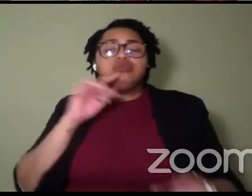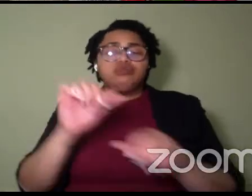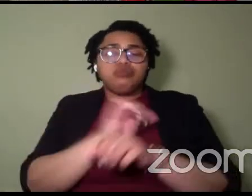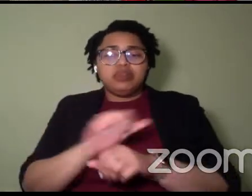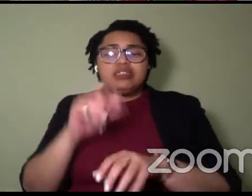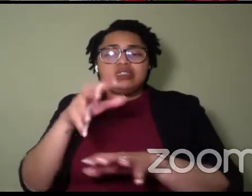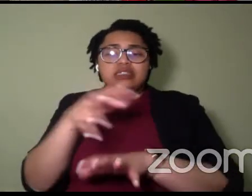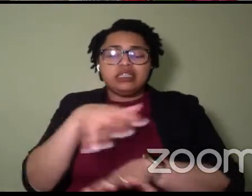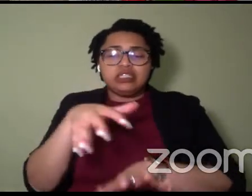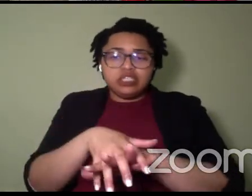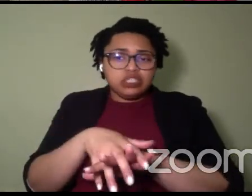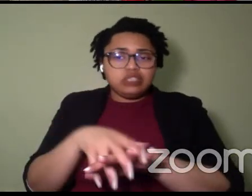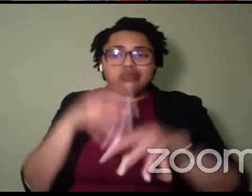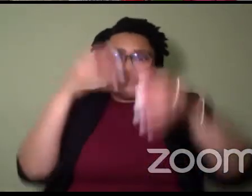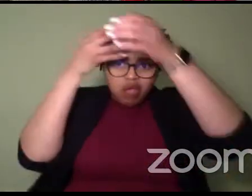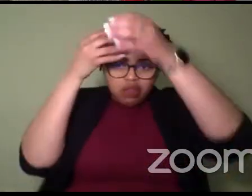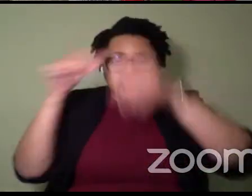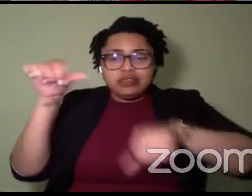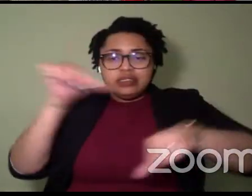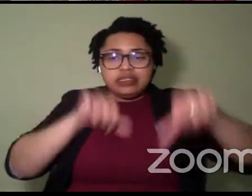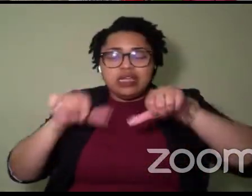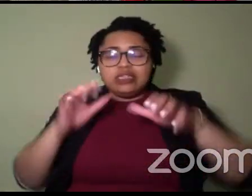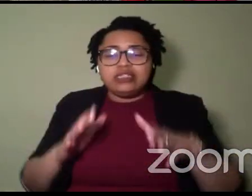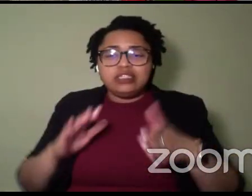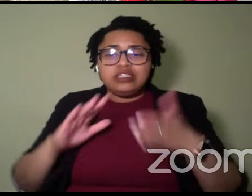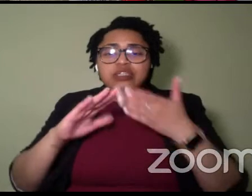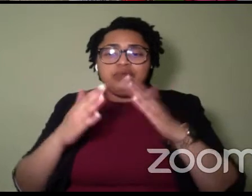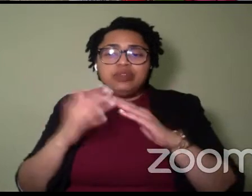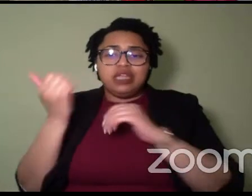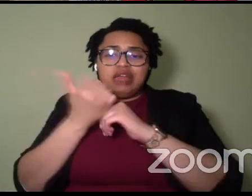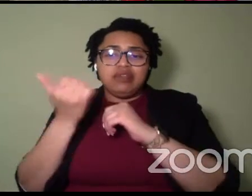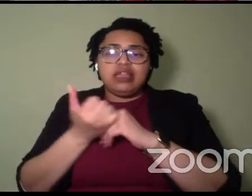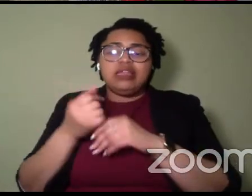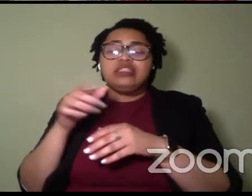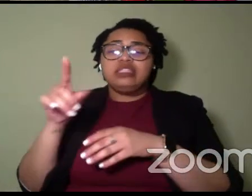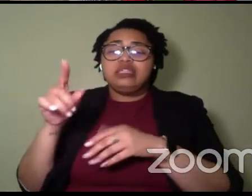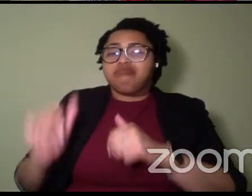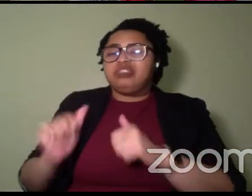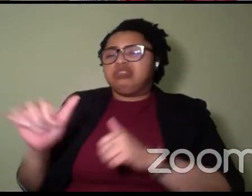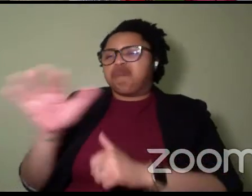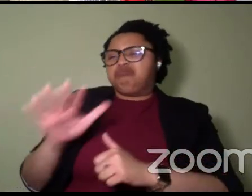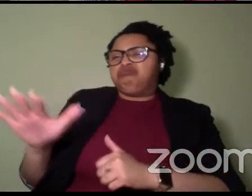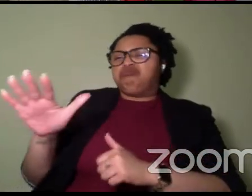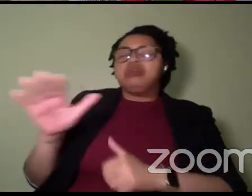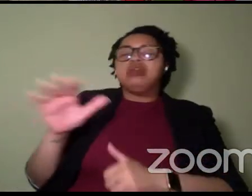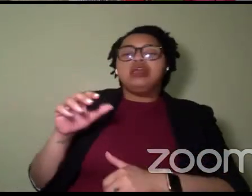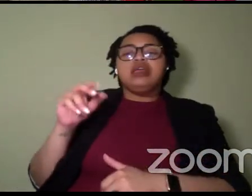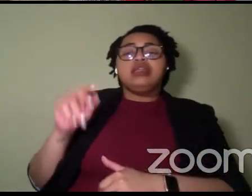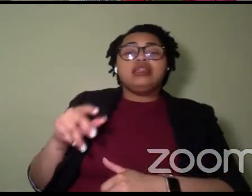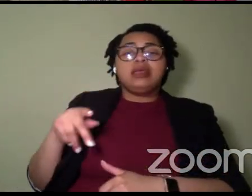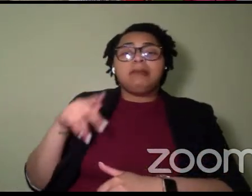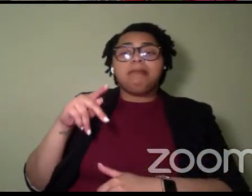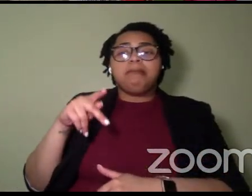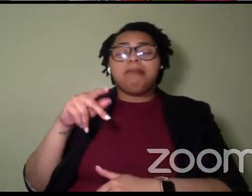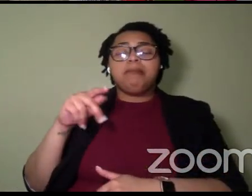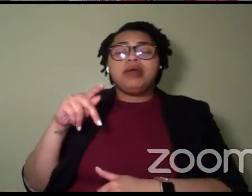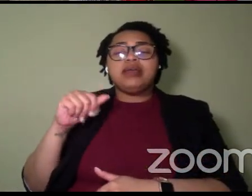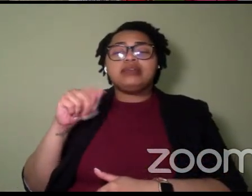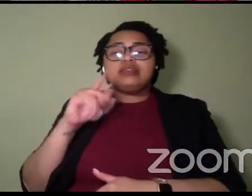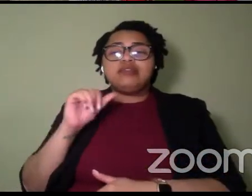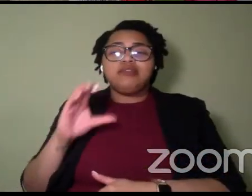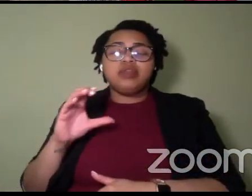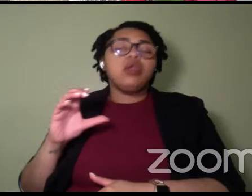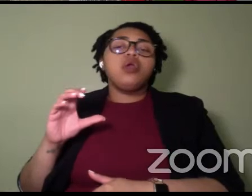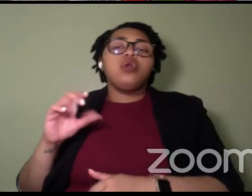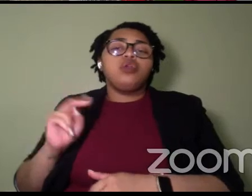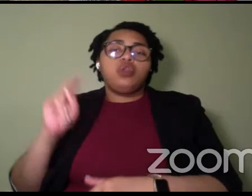and community advocate based in the Pacific Northwest. She has an interdisciplinary academic